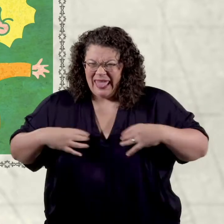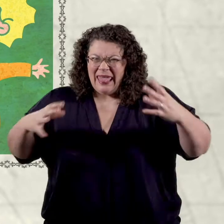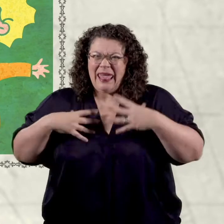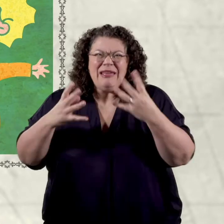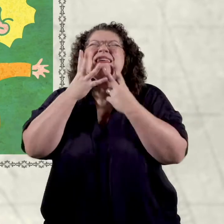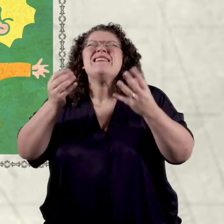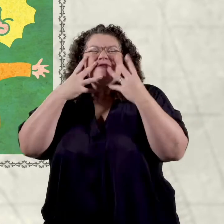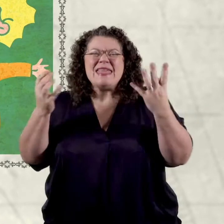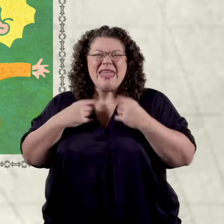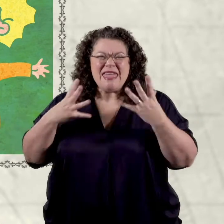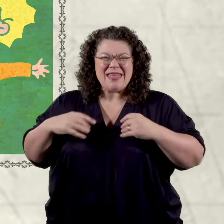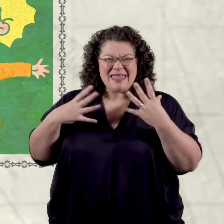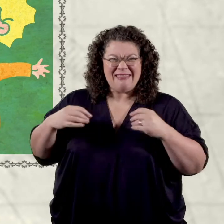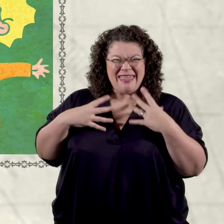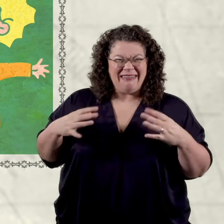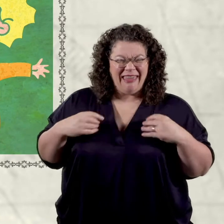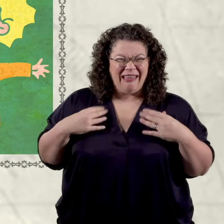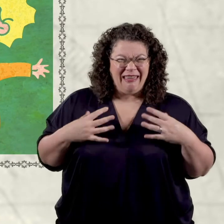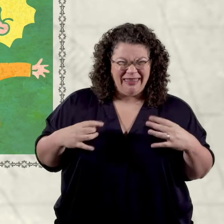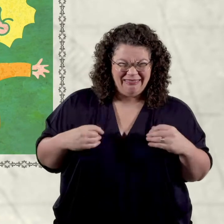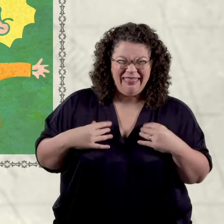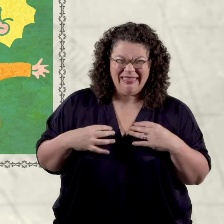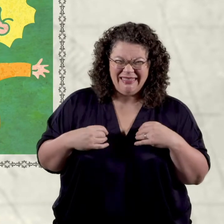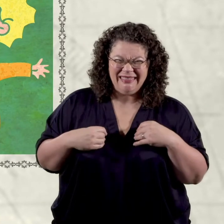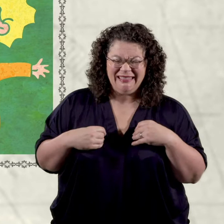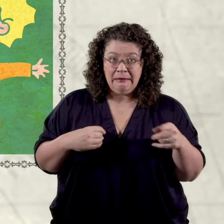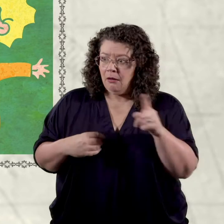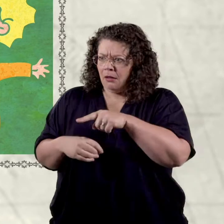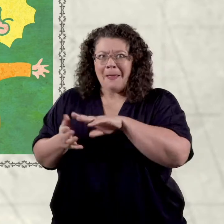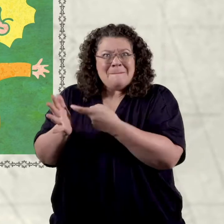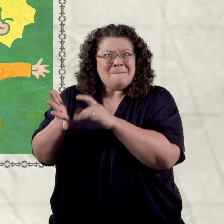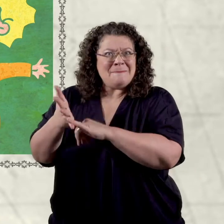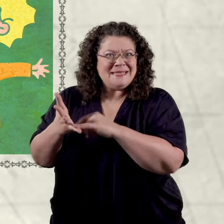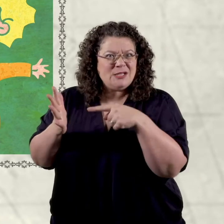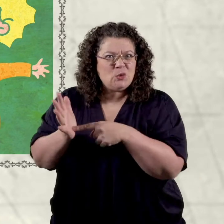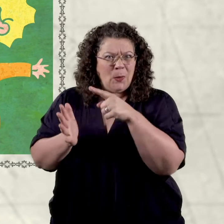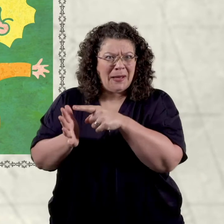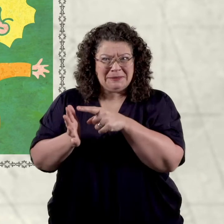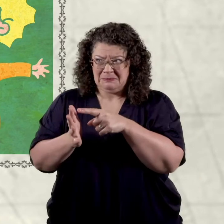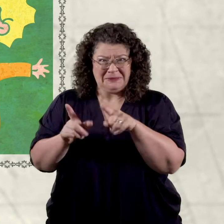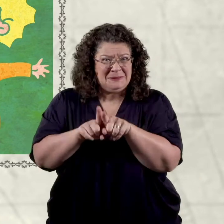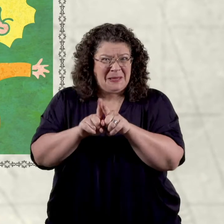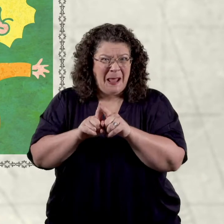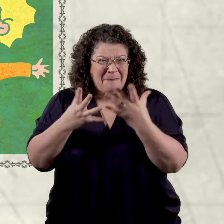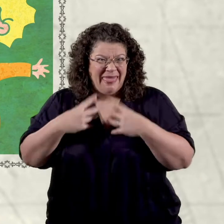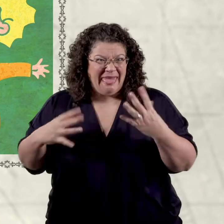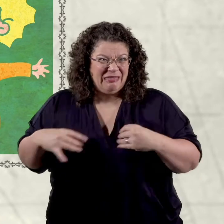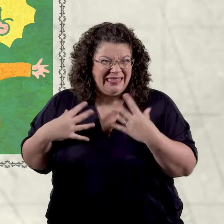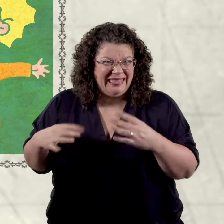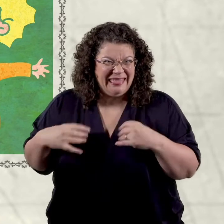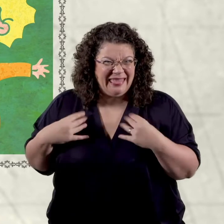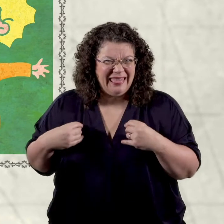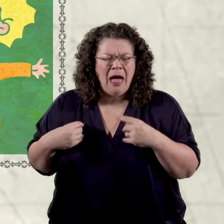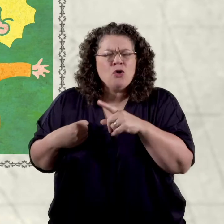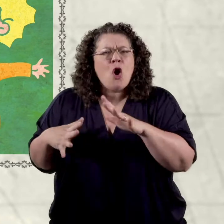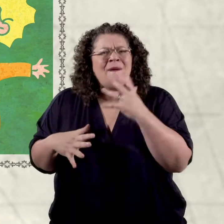Mr. Twit was one of those very hairy-faced men. Mrs. Twit was no better than her husband. She